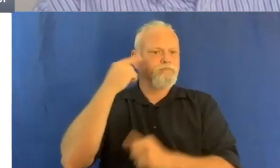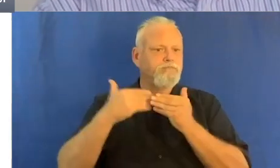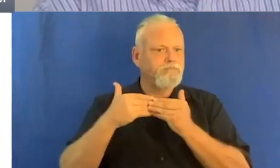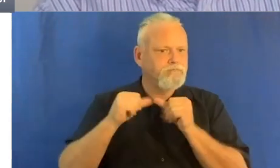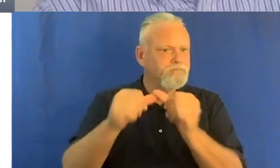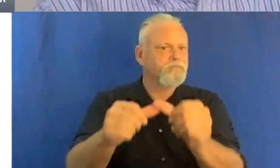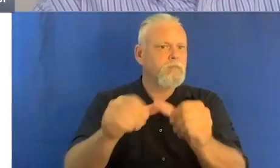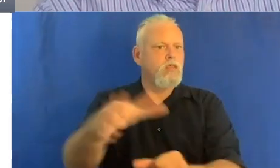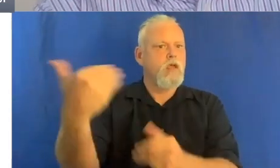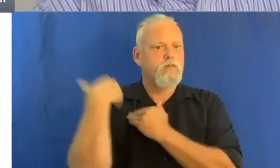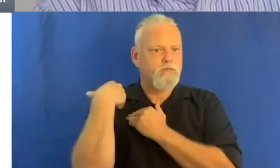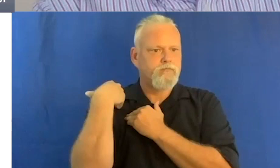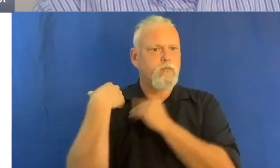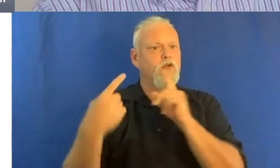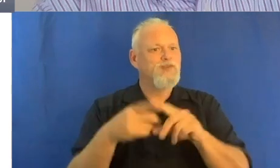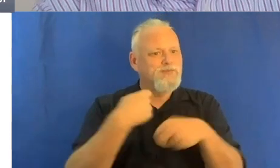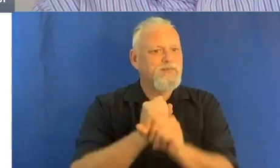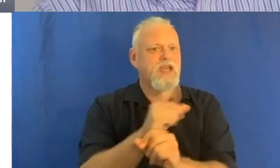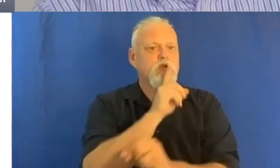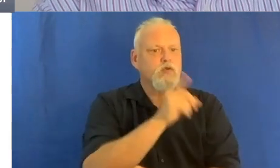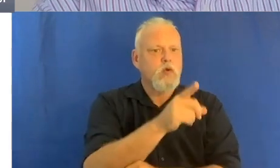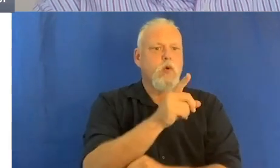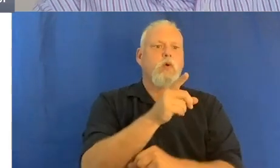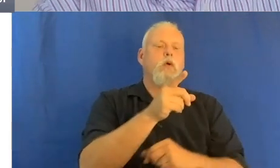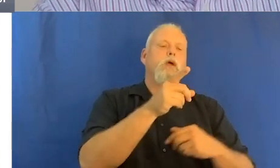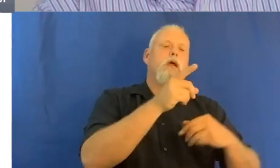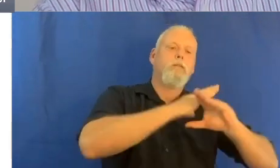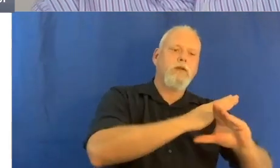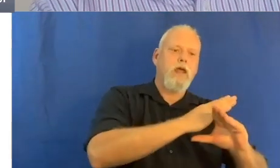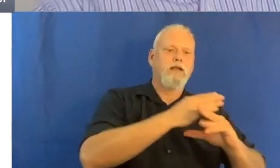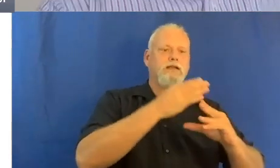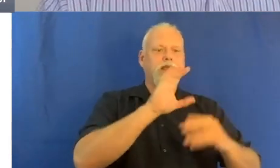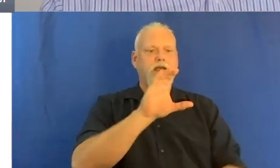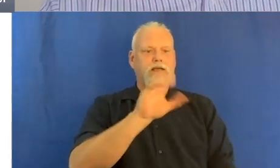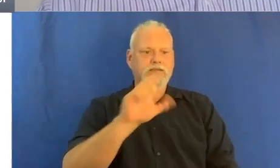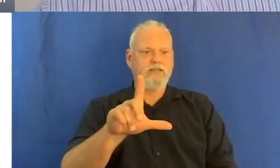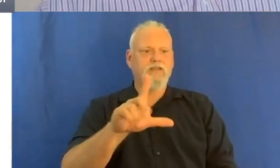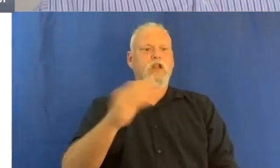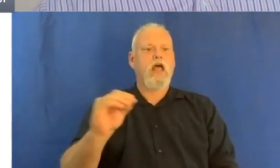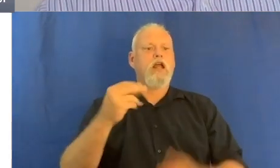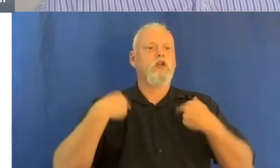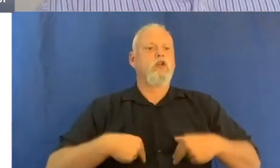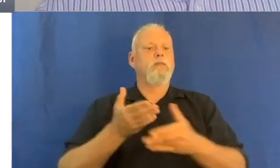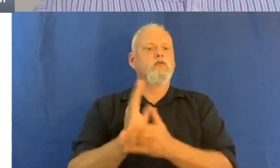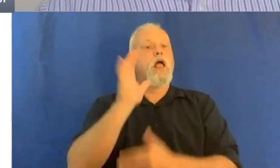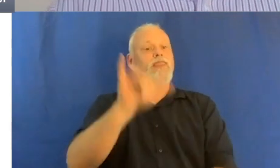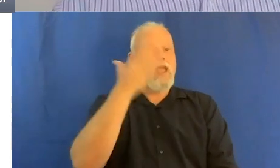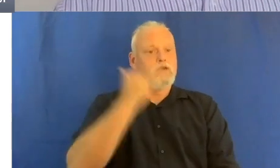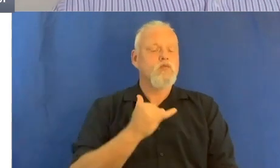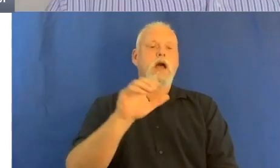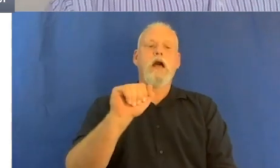their responsibilities to ensure and protect civil and human rights. That's why AIDSWatch at